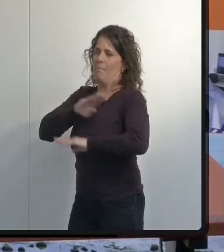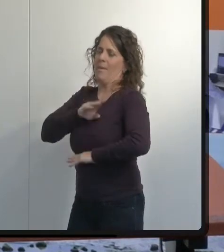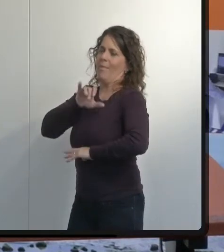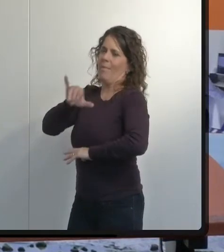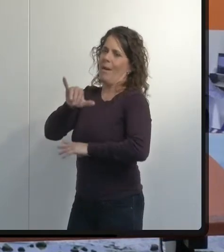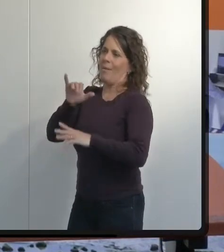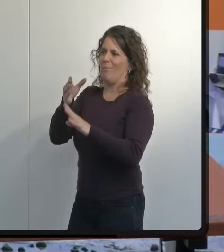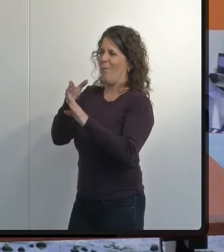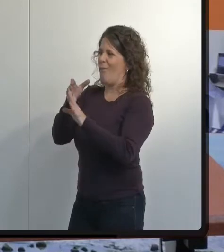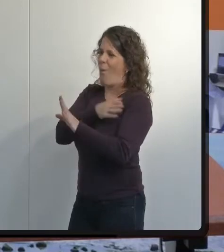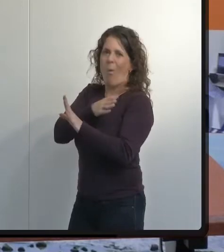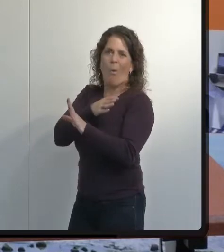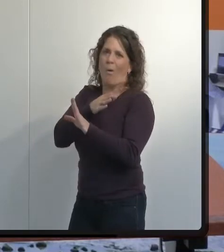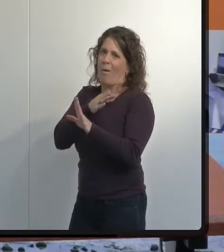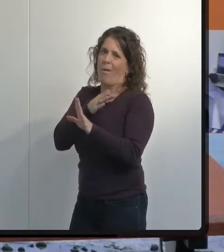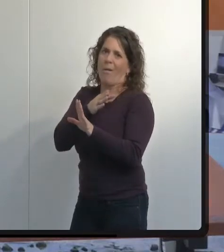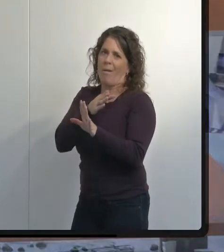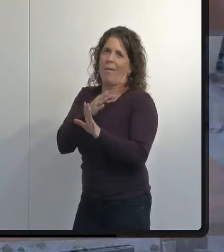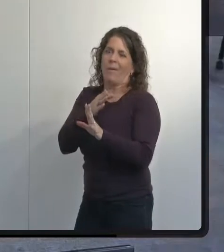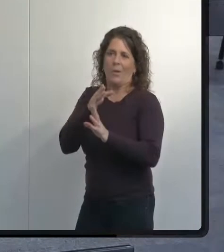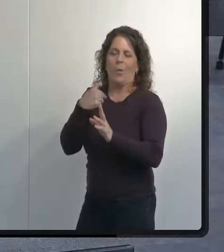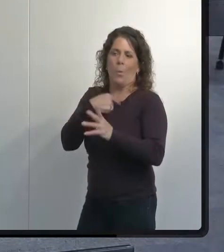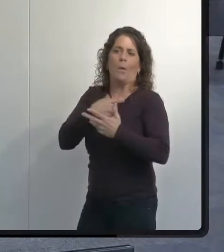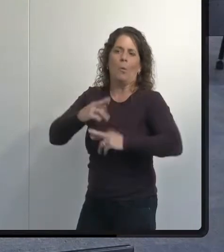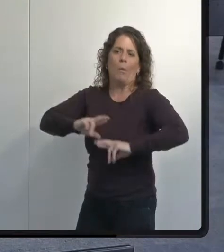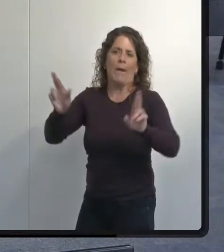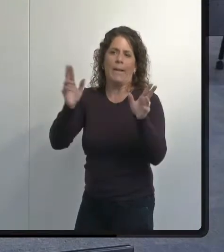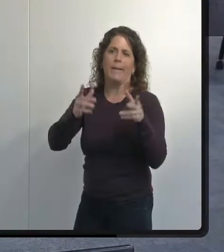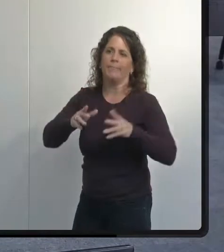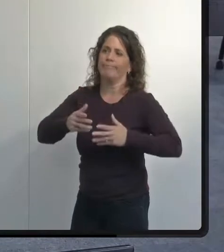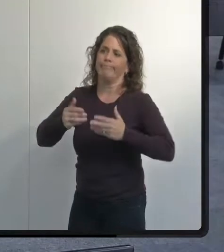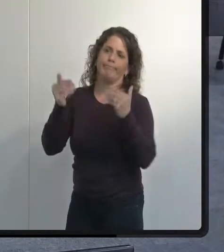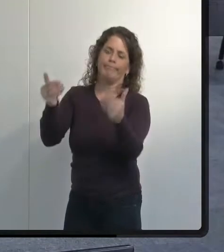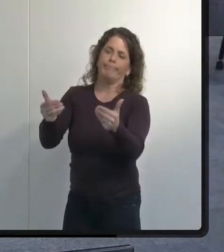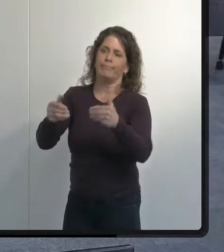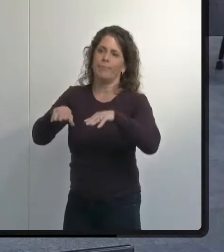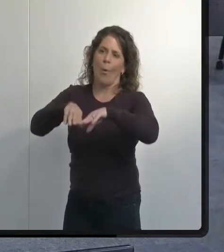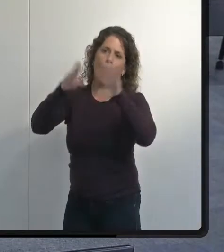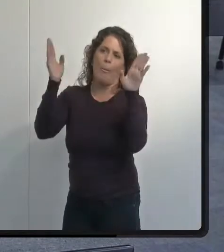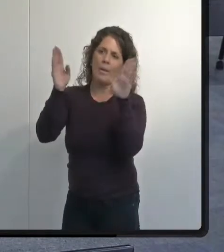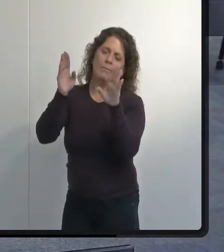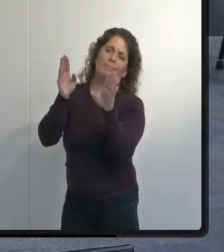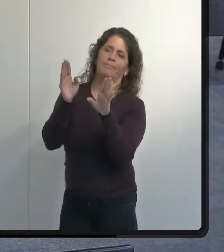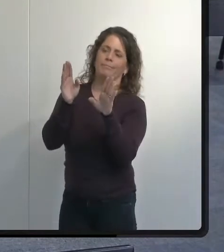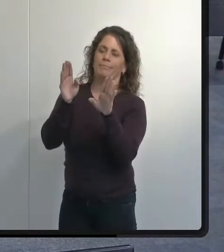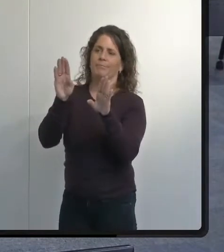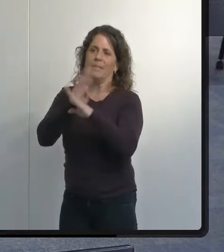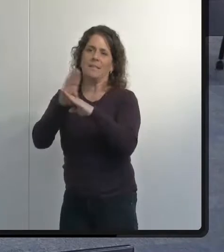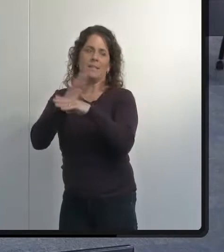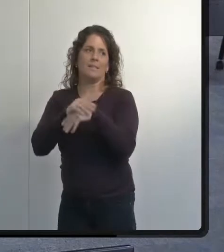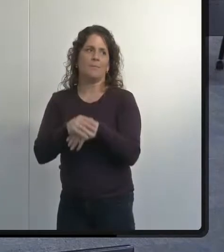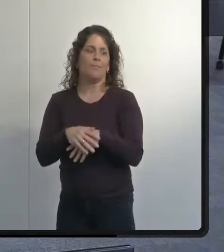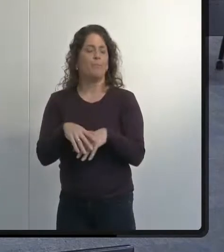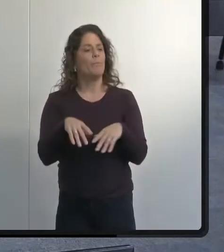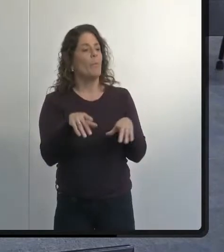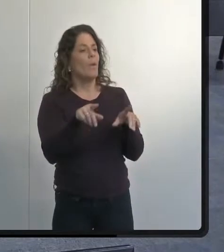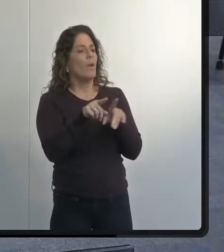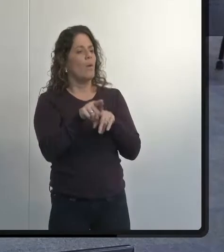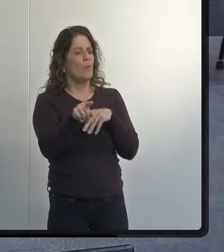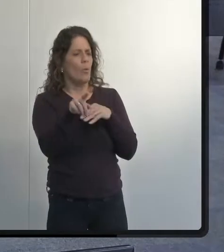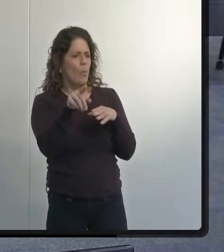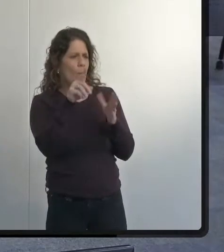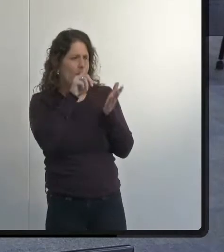we can think about lifting. Follow-up question on that. Is there going to be an investigation on how this